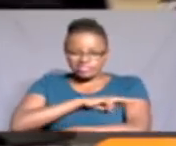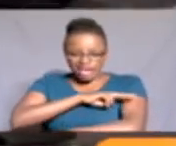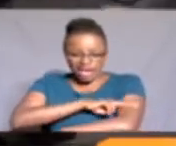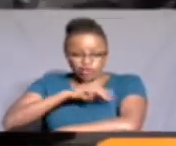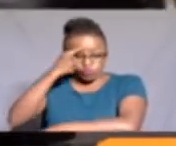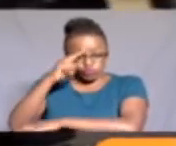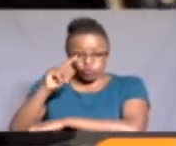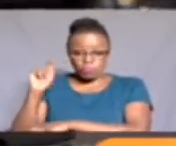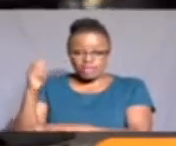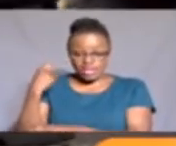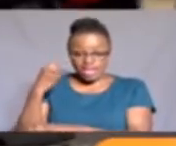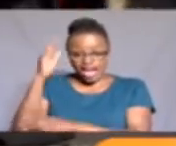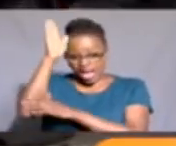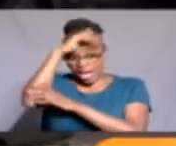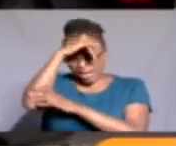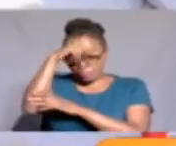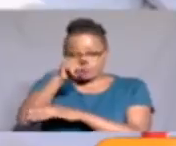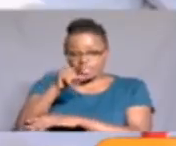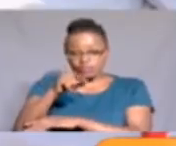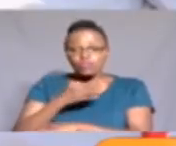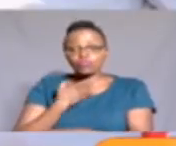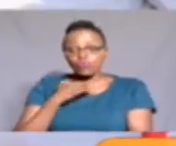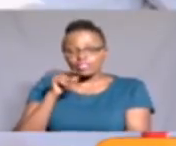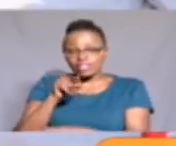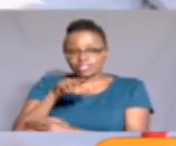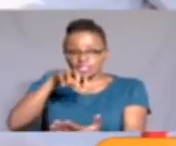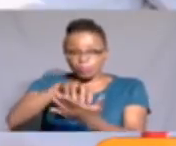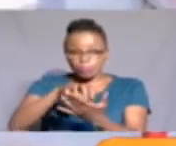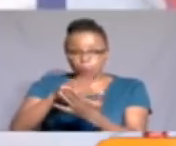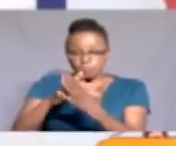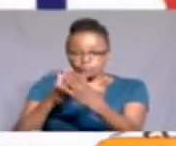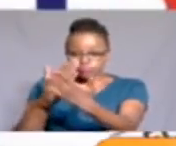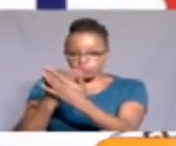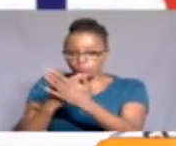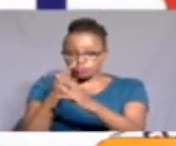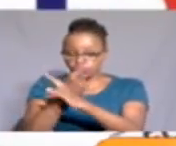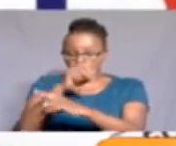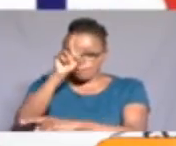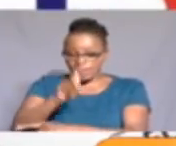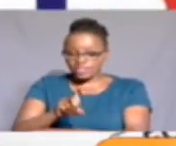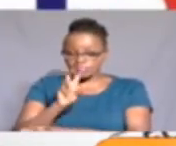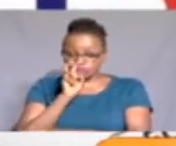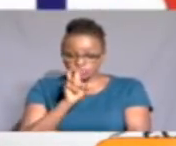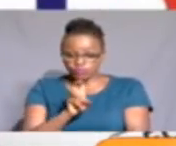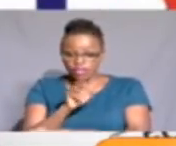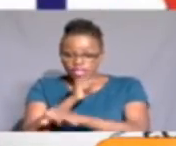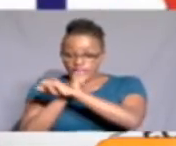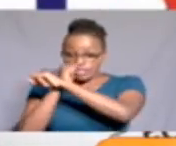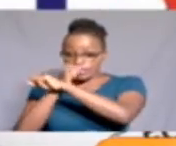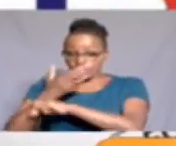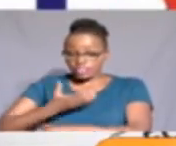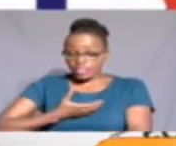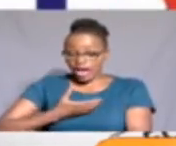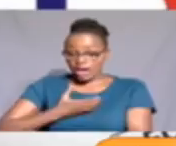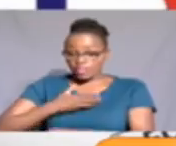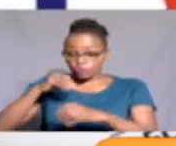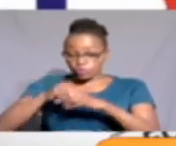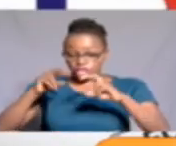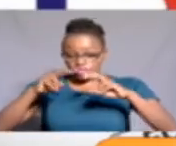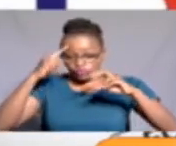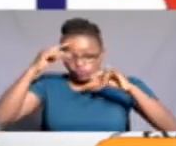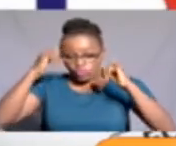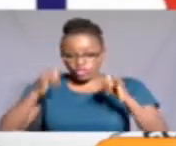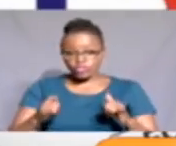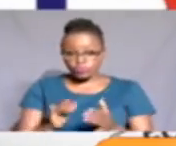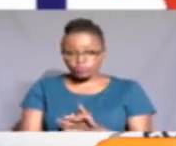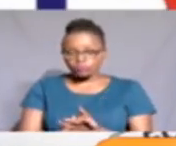the Kenya Army, eyeing the seat. The KDF Act outlines the factors that must be considered by the Defense Council in the search for a new